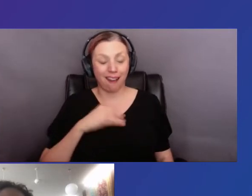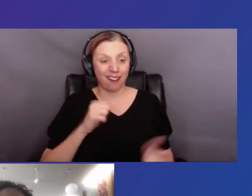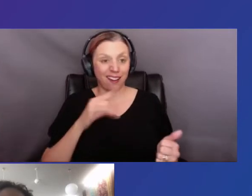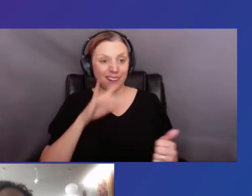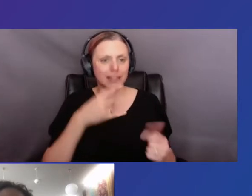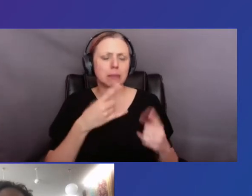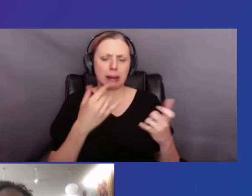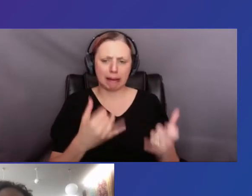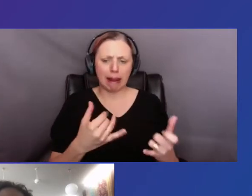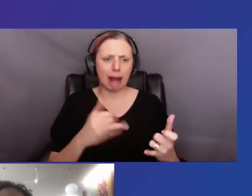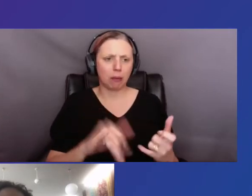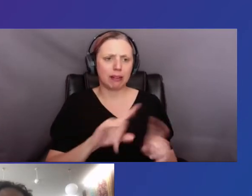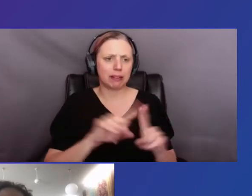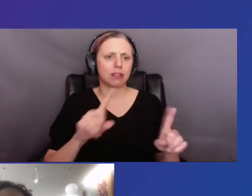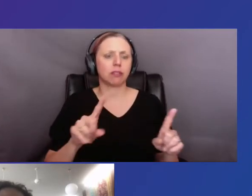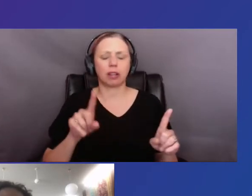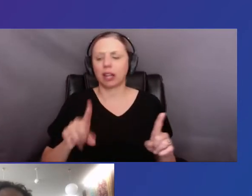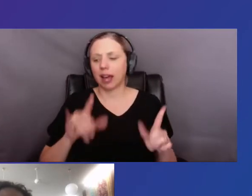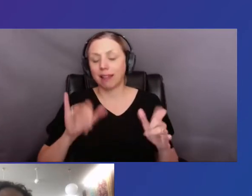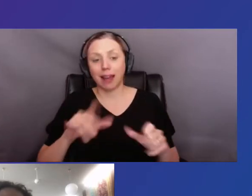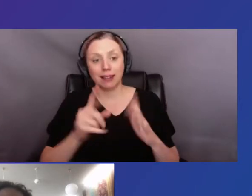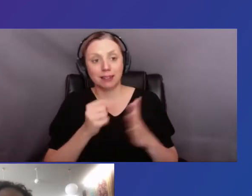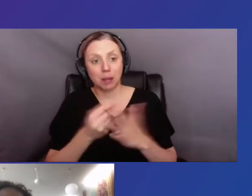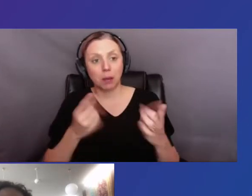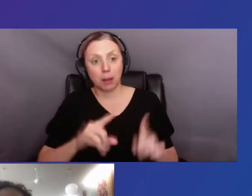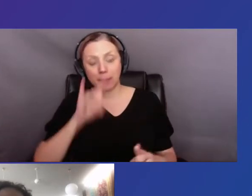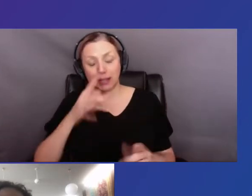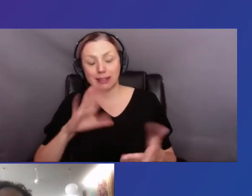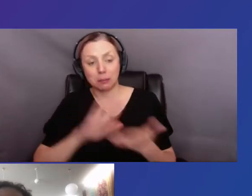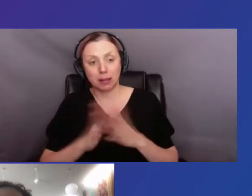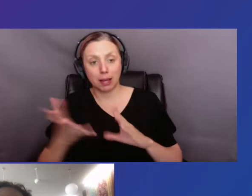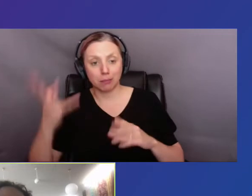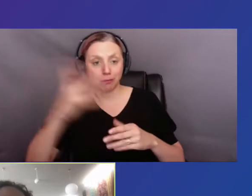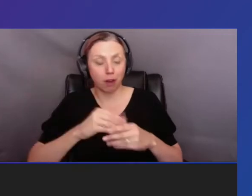really beautiful. How about you?